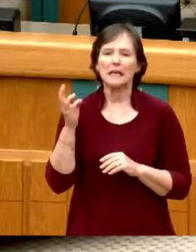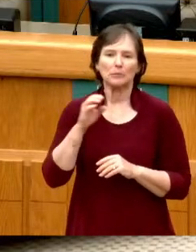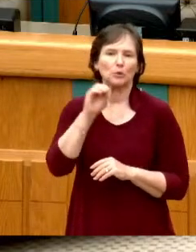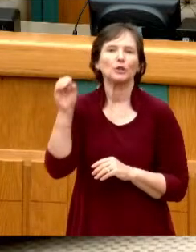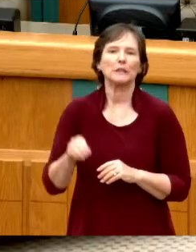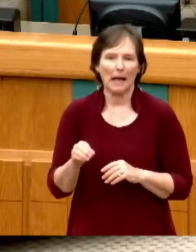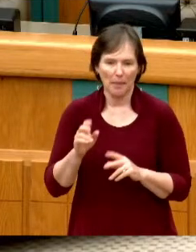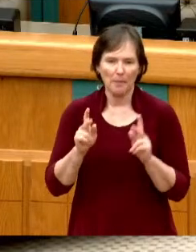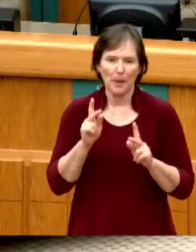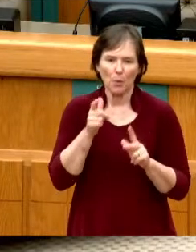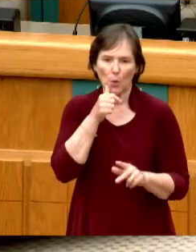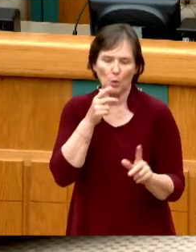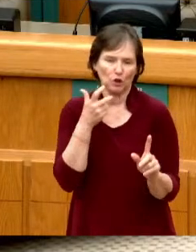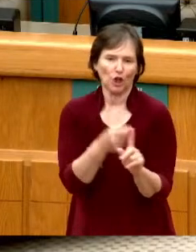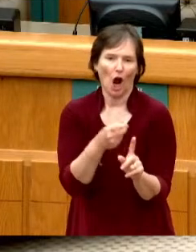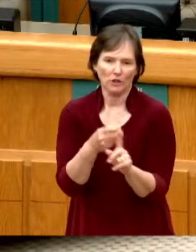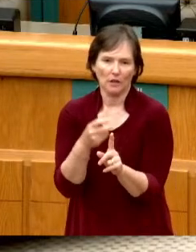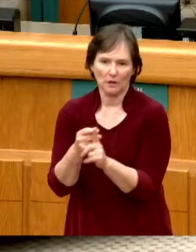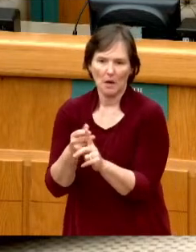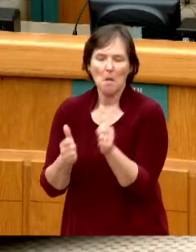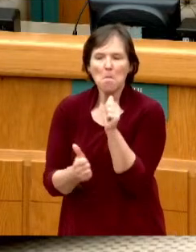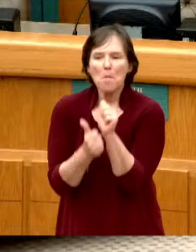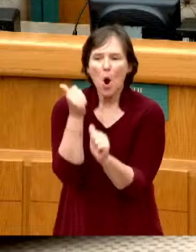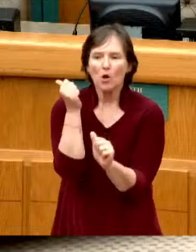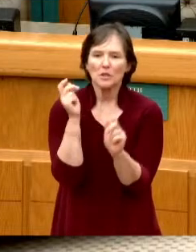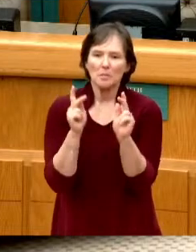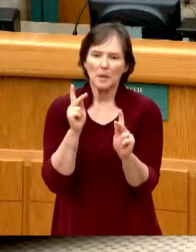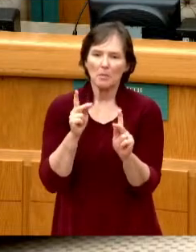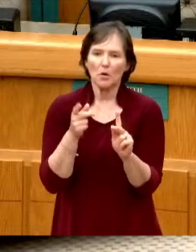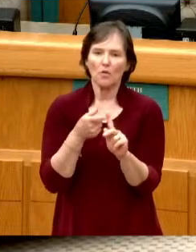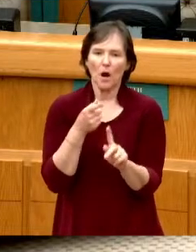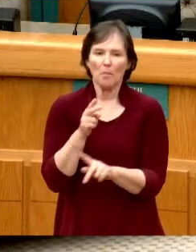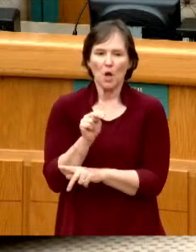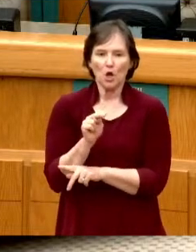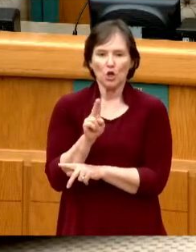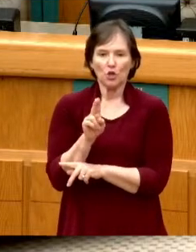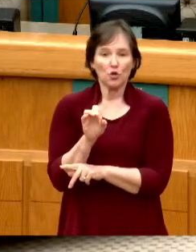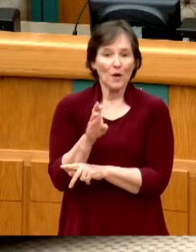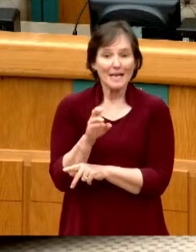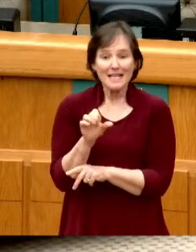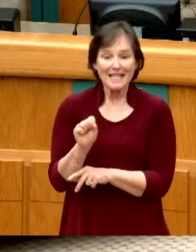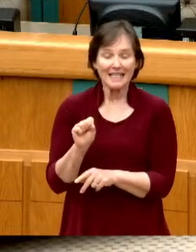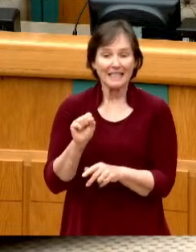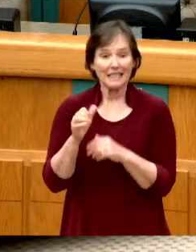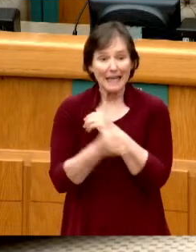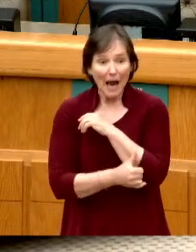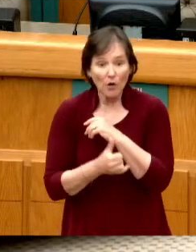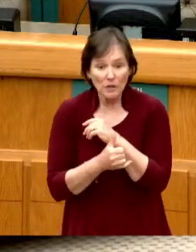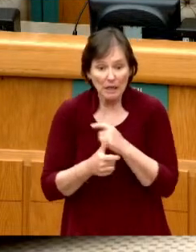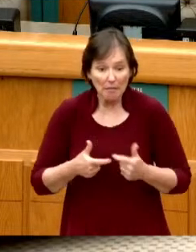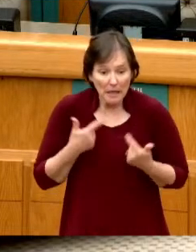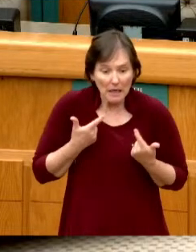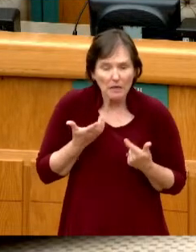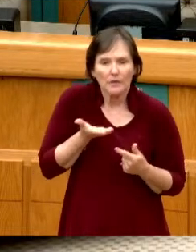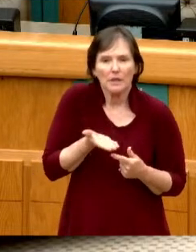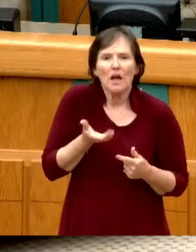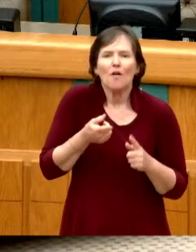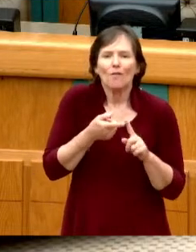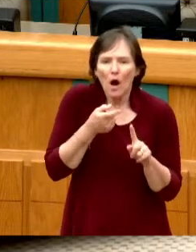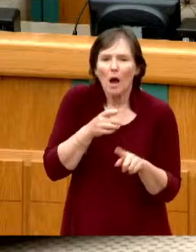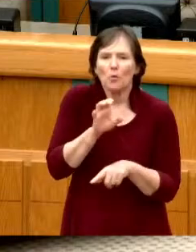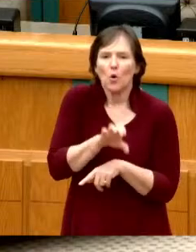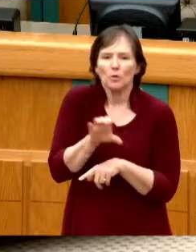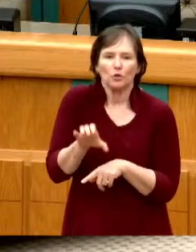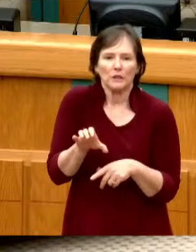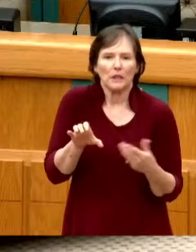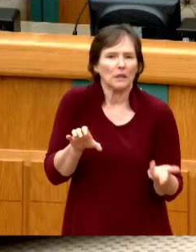Christi, most of the people were served from Nueces County were from the city of Corpus Christi. Now, that might sound like speculation, but let me just